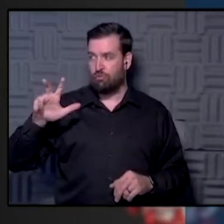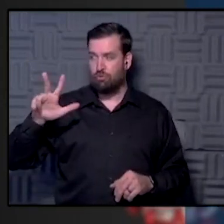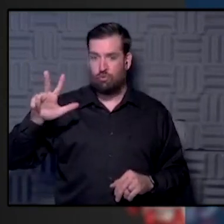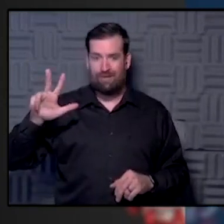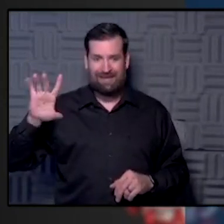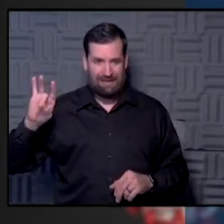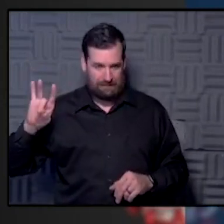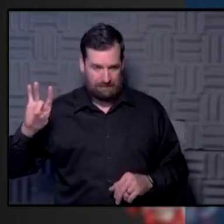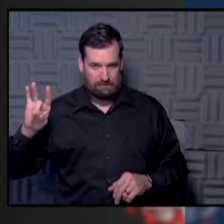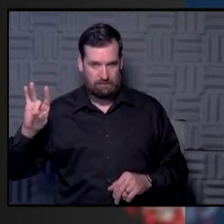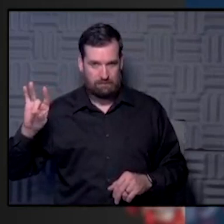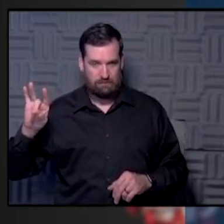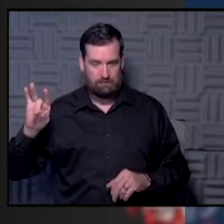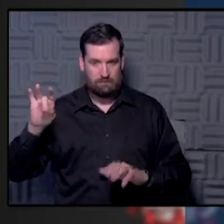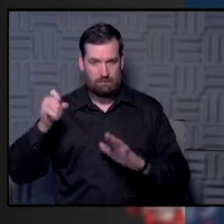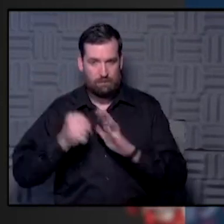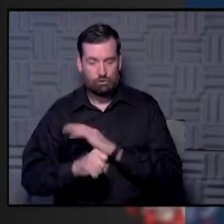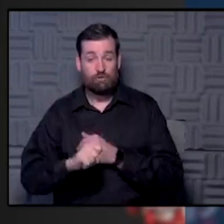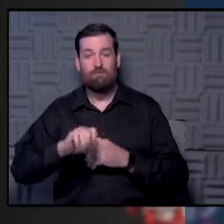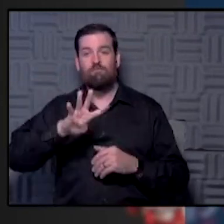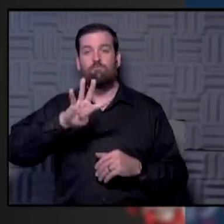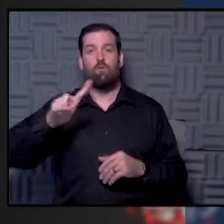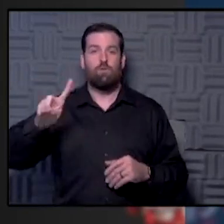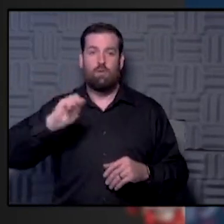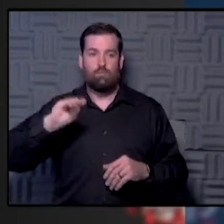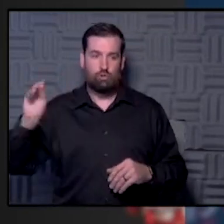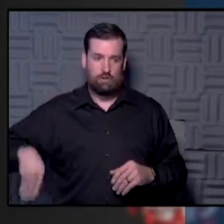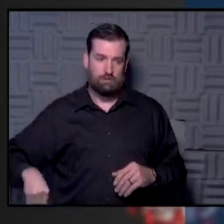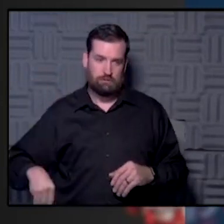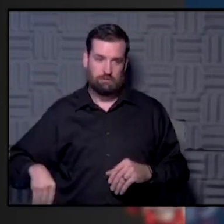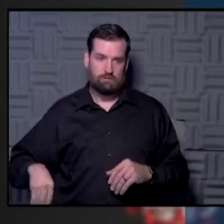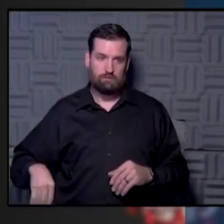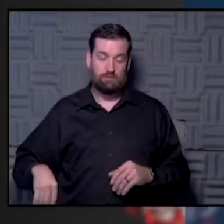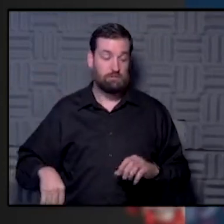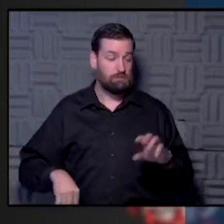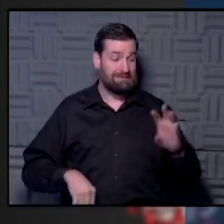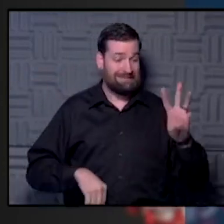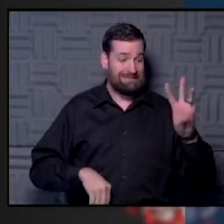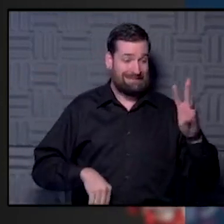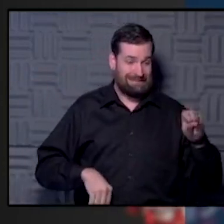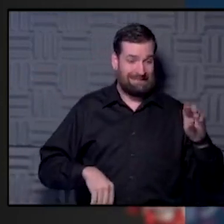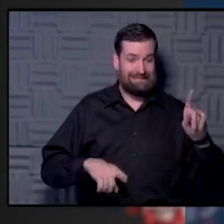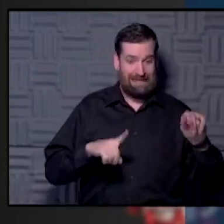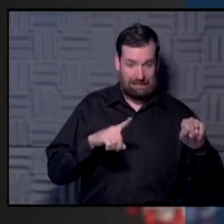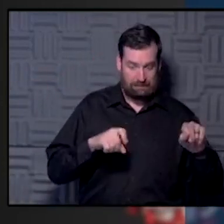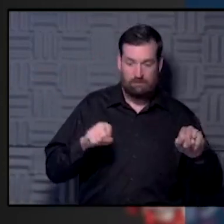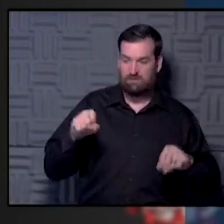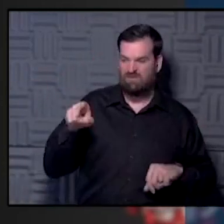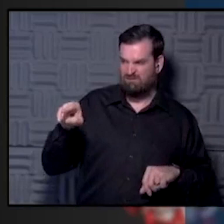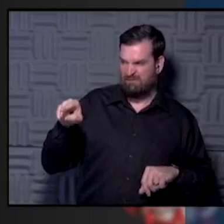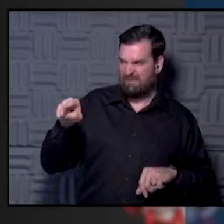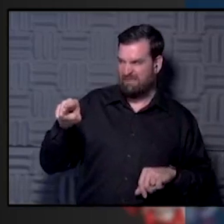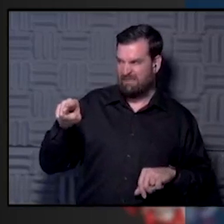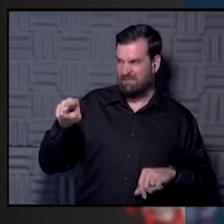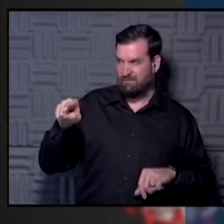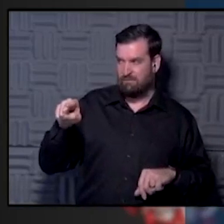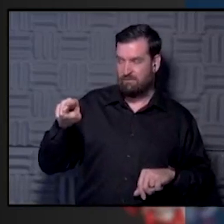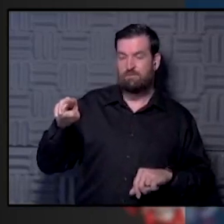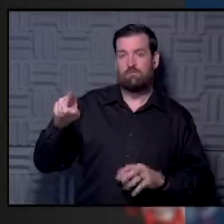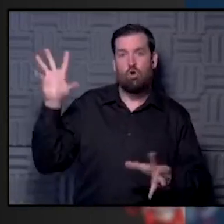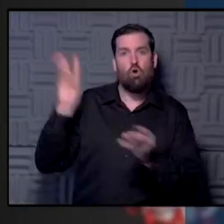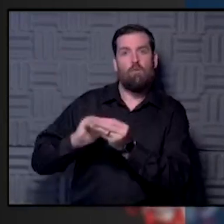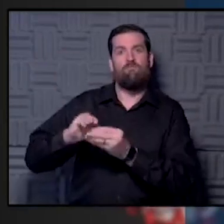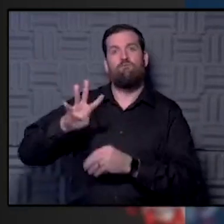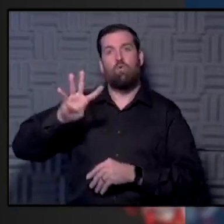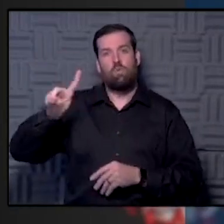338 admissions, or 41%. So in one 60-day period, we've had nearly 41% of the total admissions to